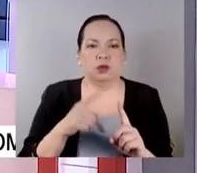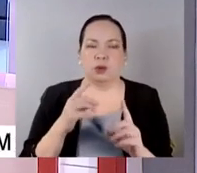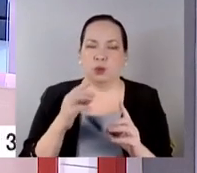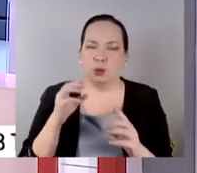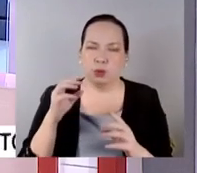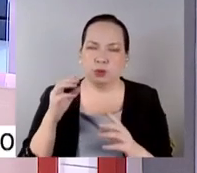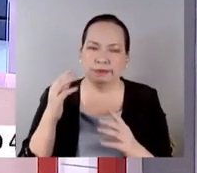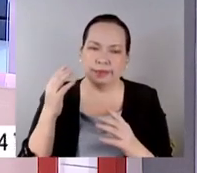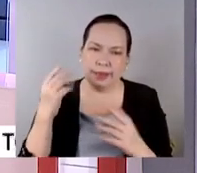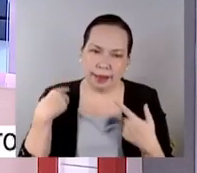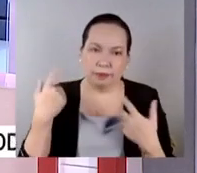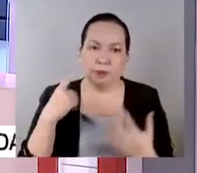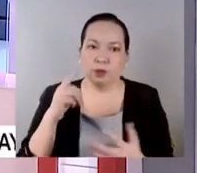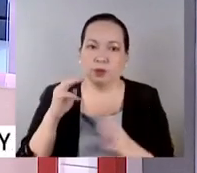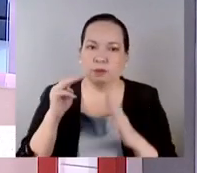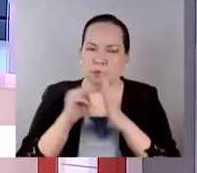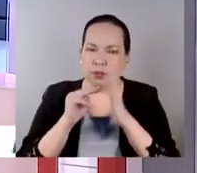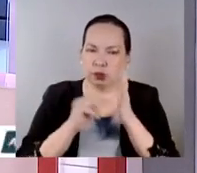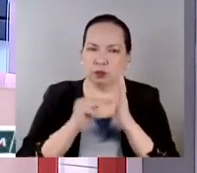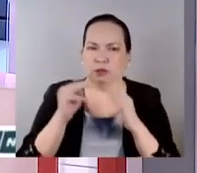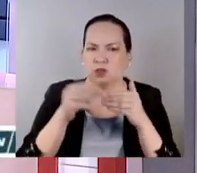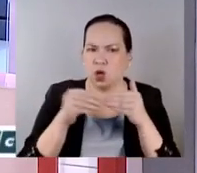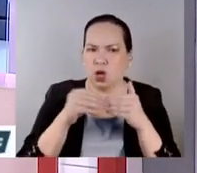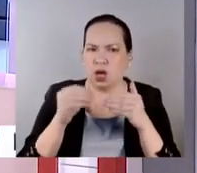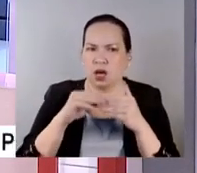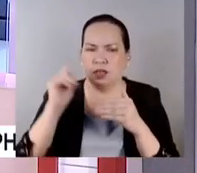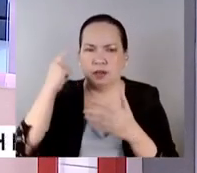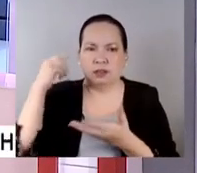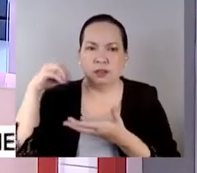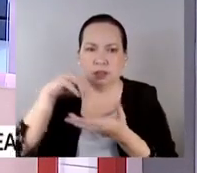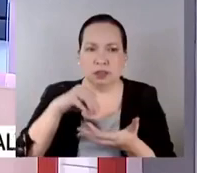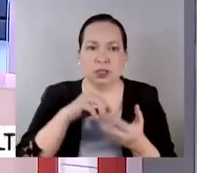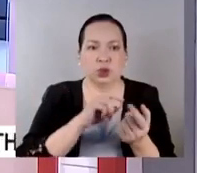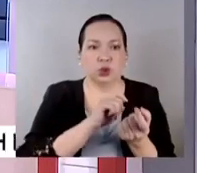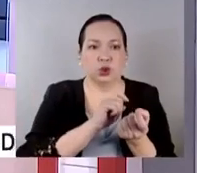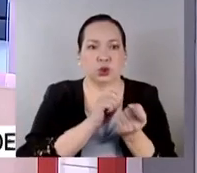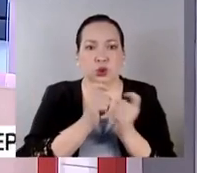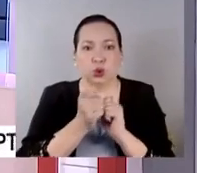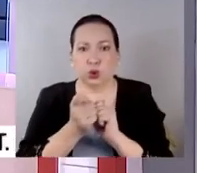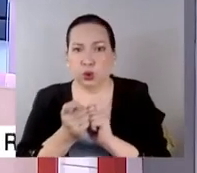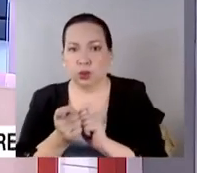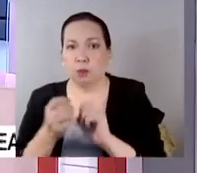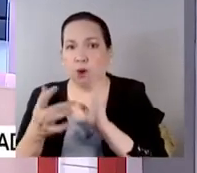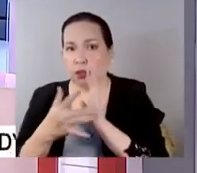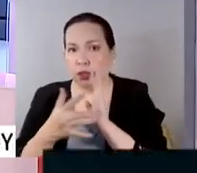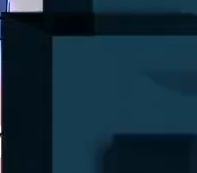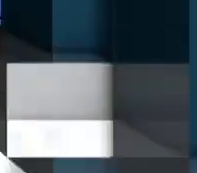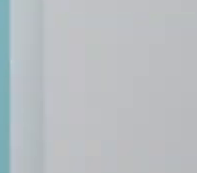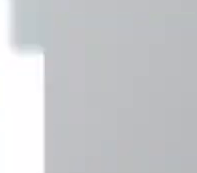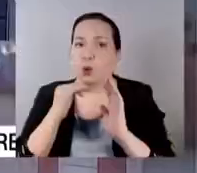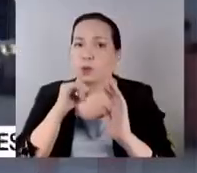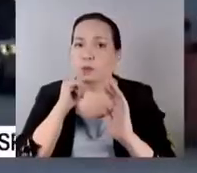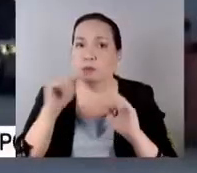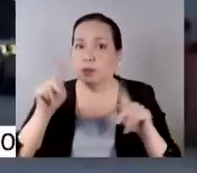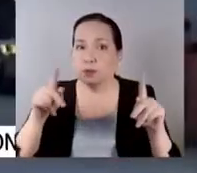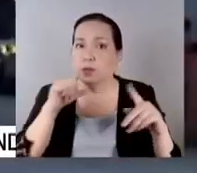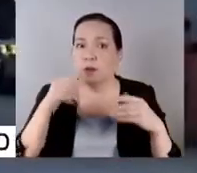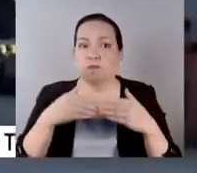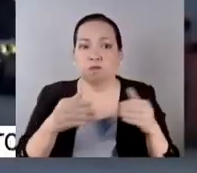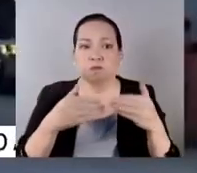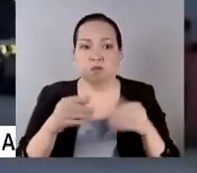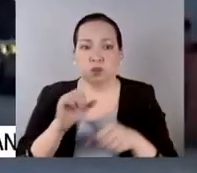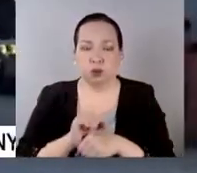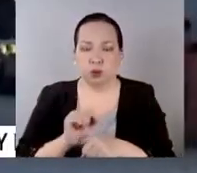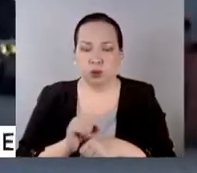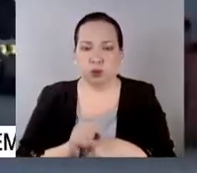help ensure the transition will not result in a loss of jobs. Details in this report. This